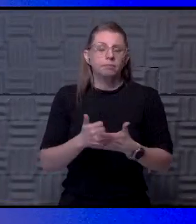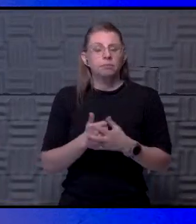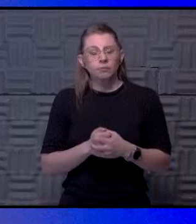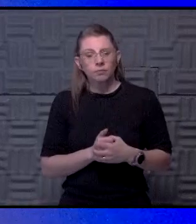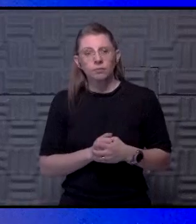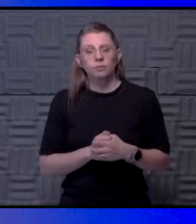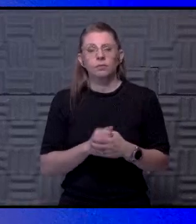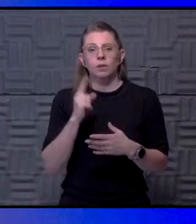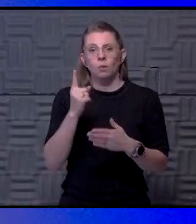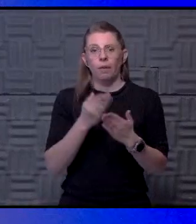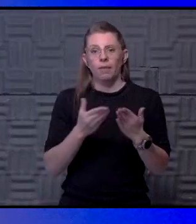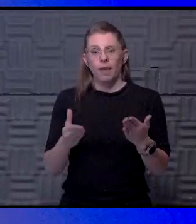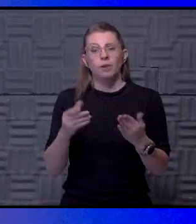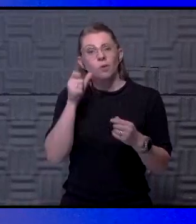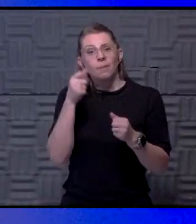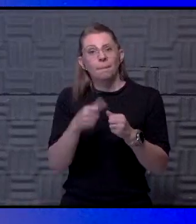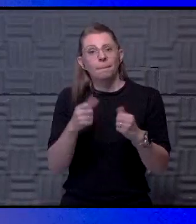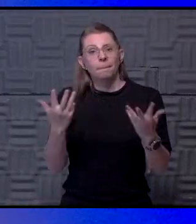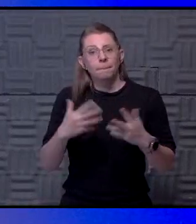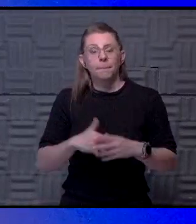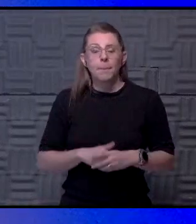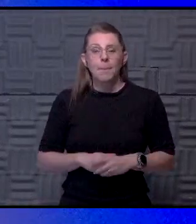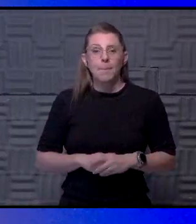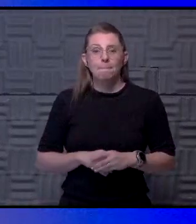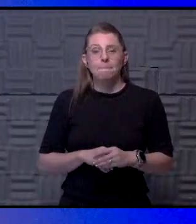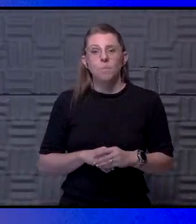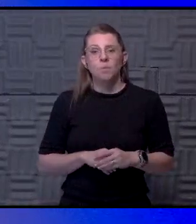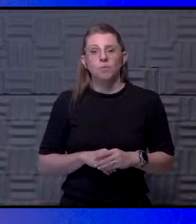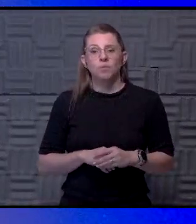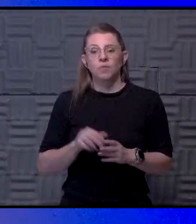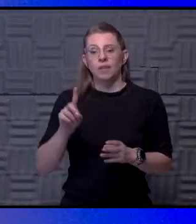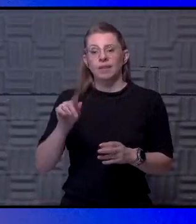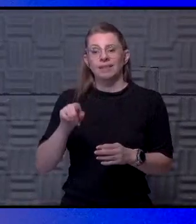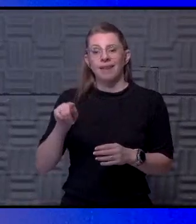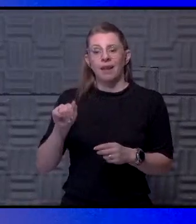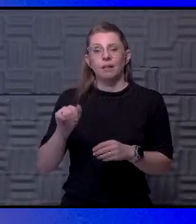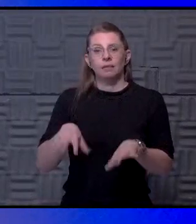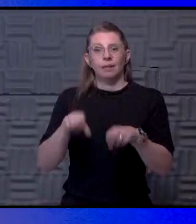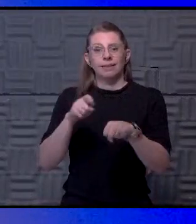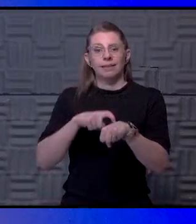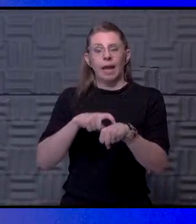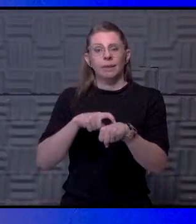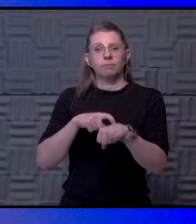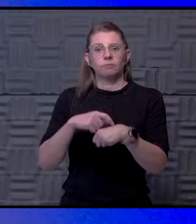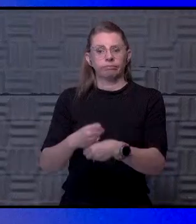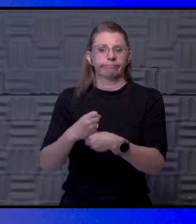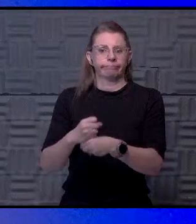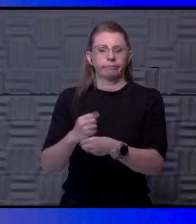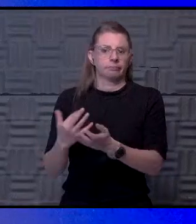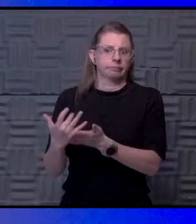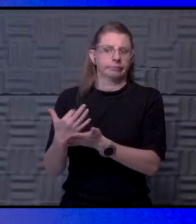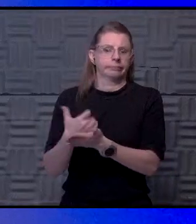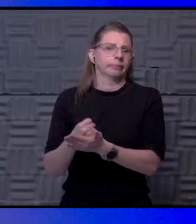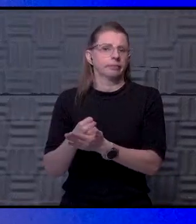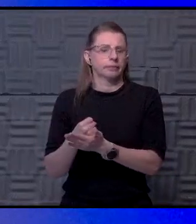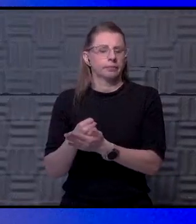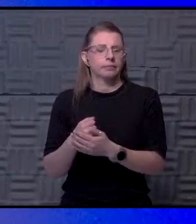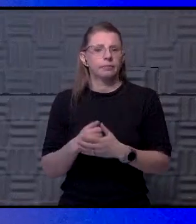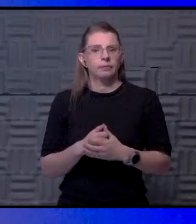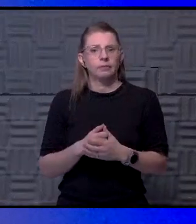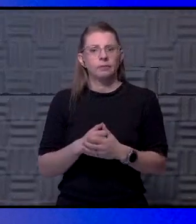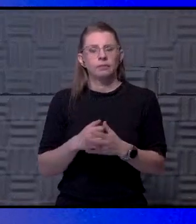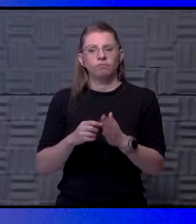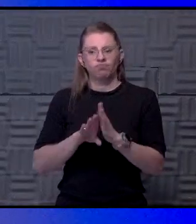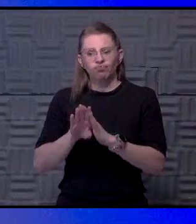one thing to keep in mind is that a lot of this data takes time to generate. And to